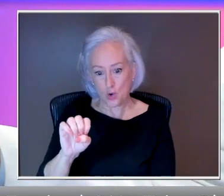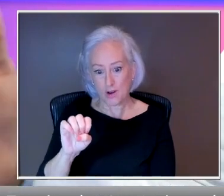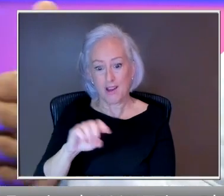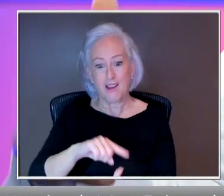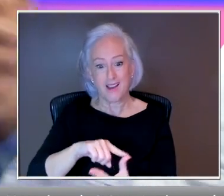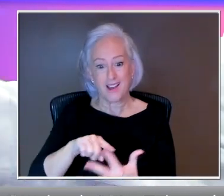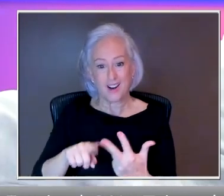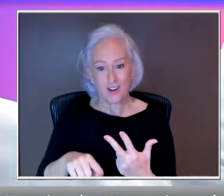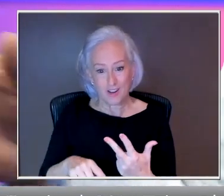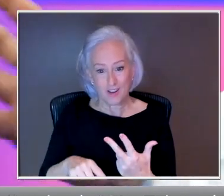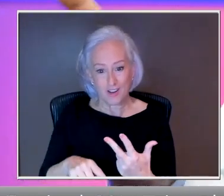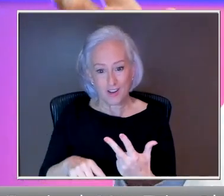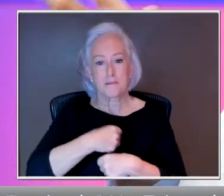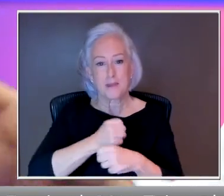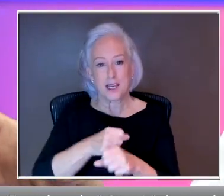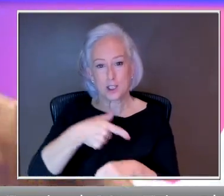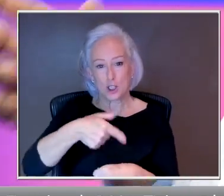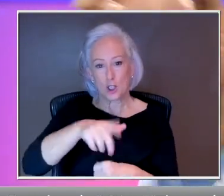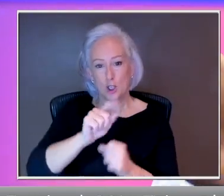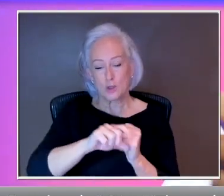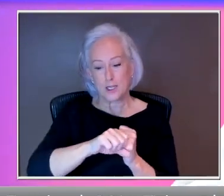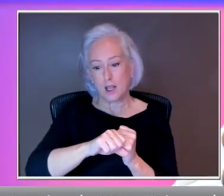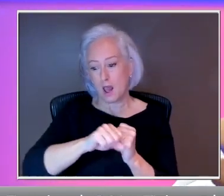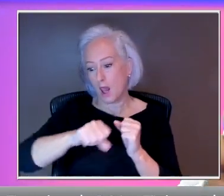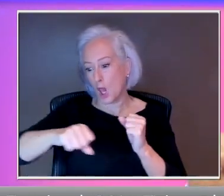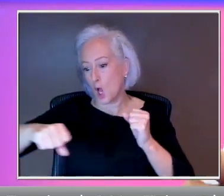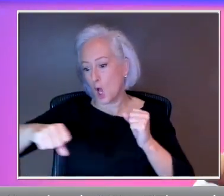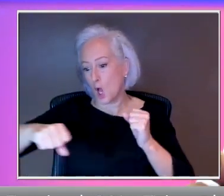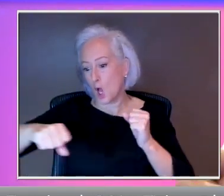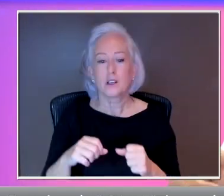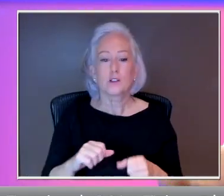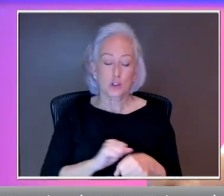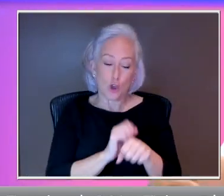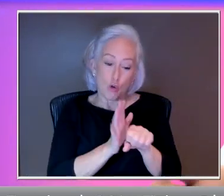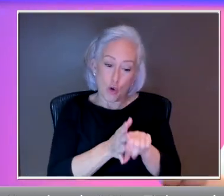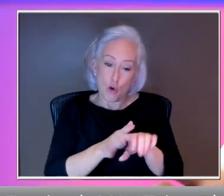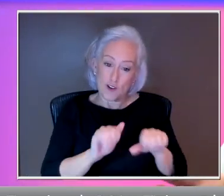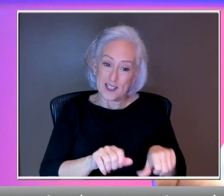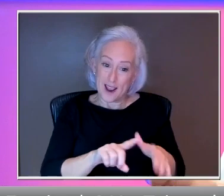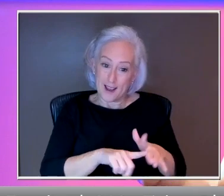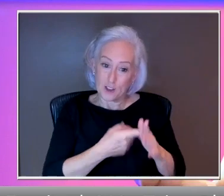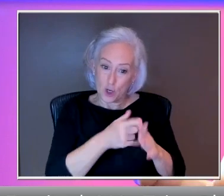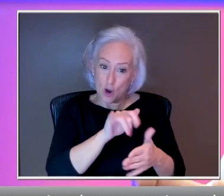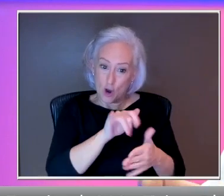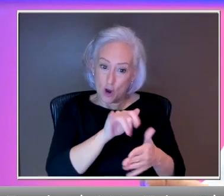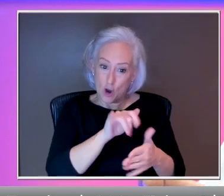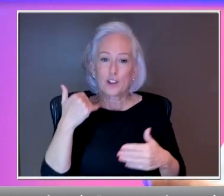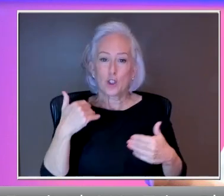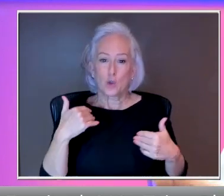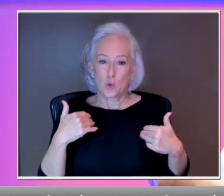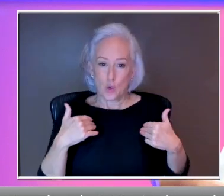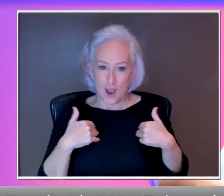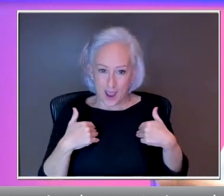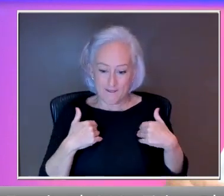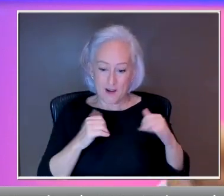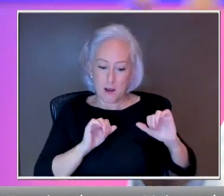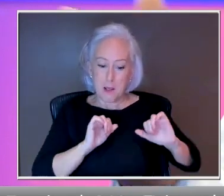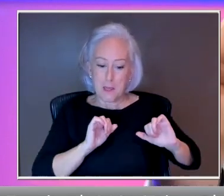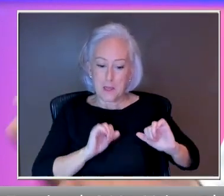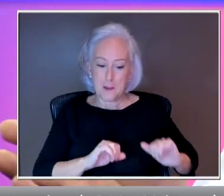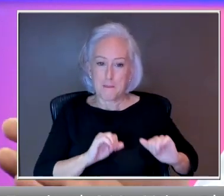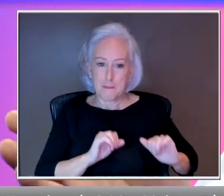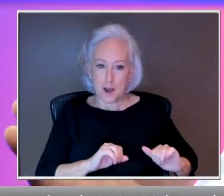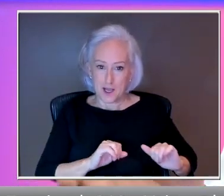that QT interval to be long. So COVID can trigger this if you have the predisposition to it, but remember, it's rare, 1